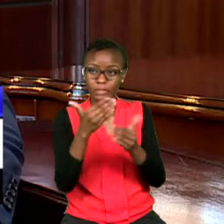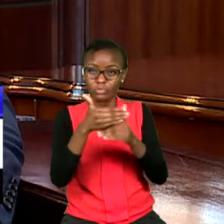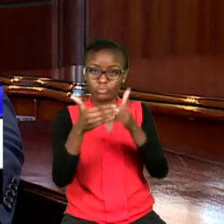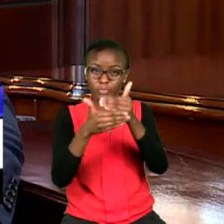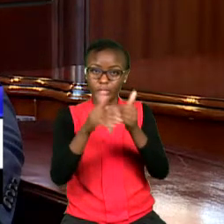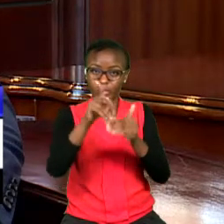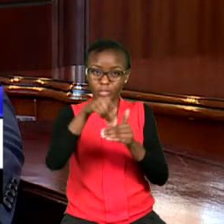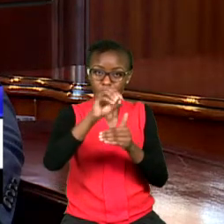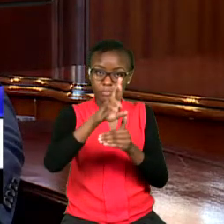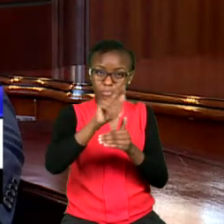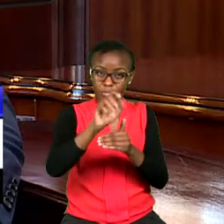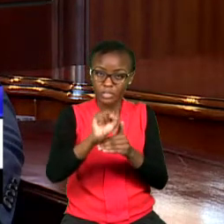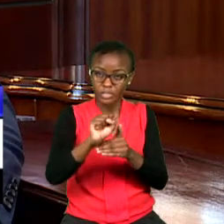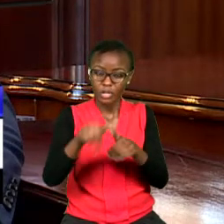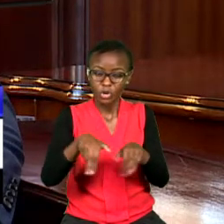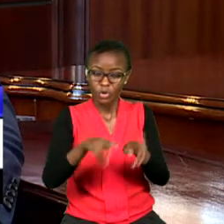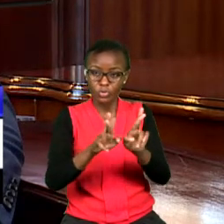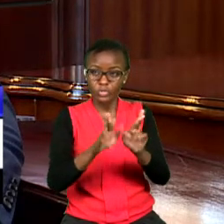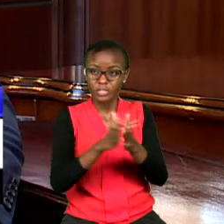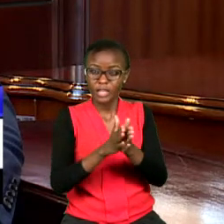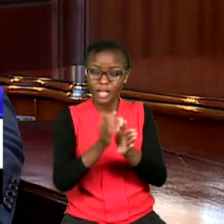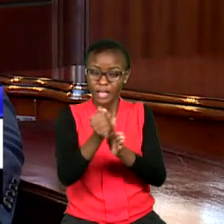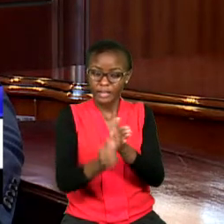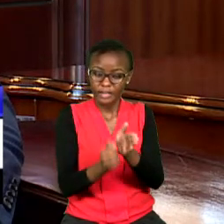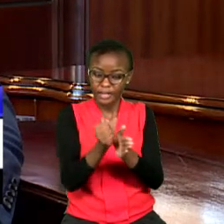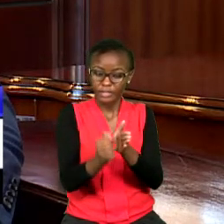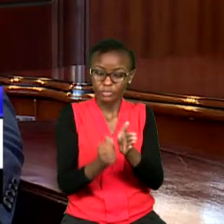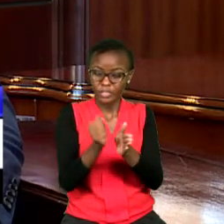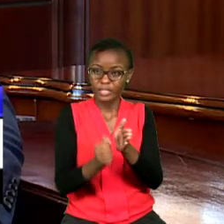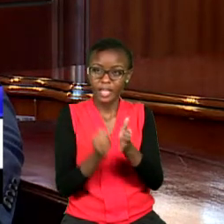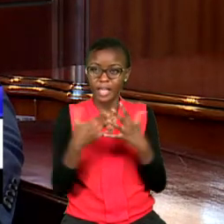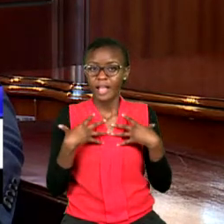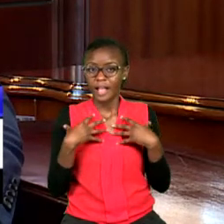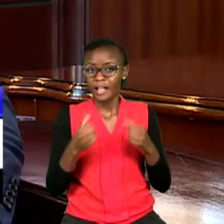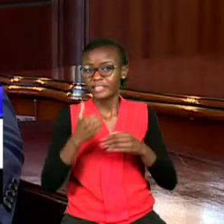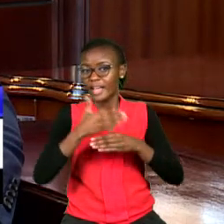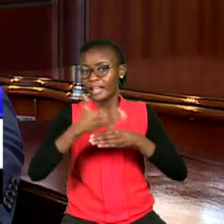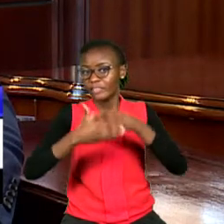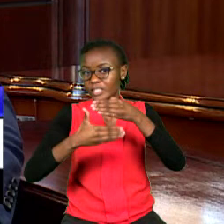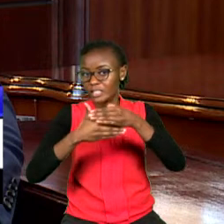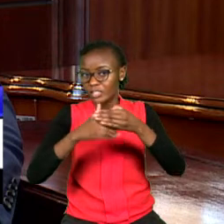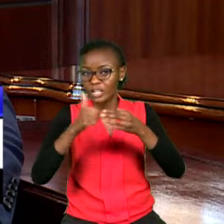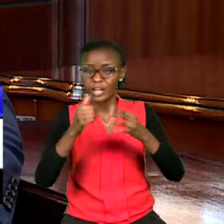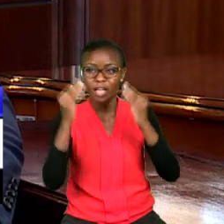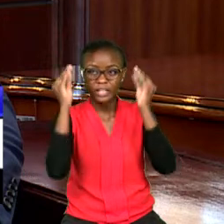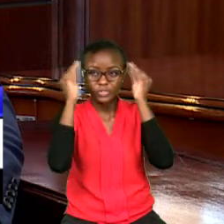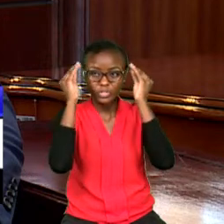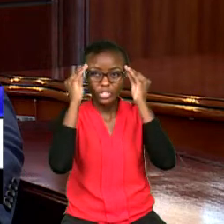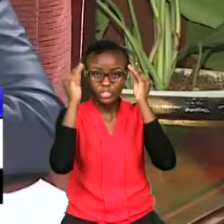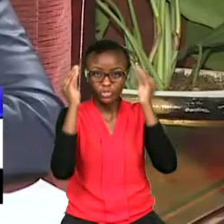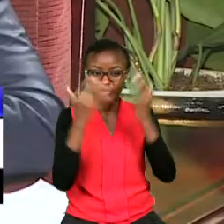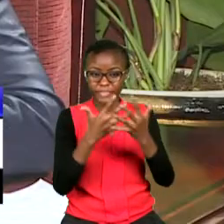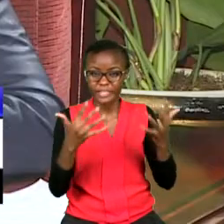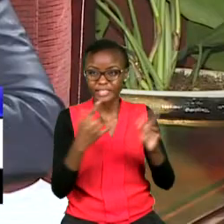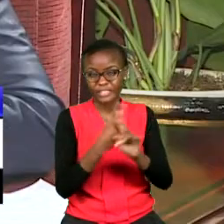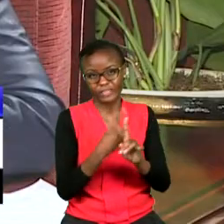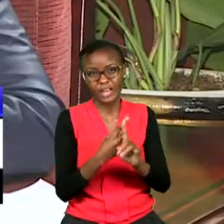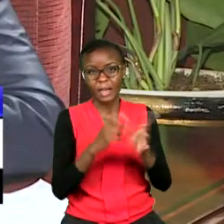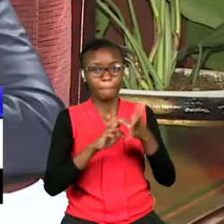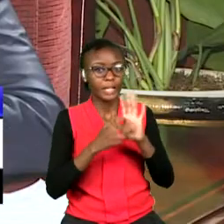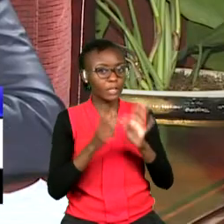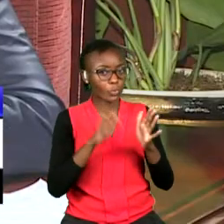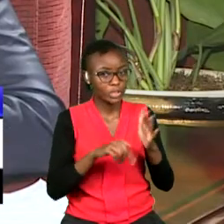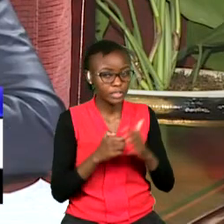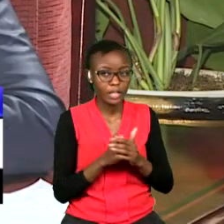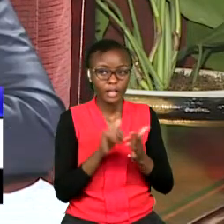ports, roads, railways, our health infrastructure, our education infrastructure. So to a great